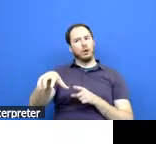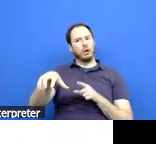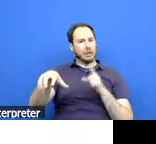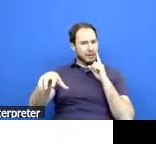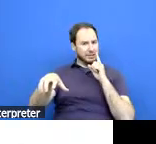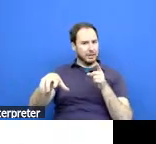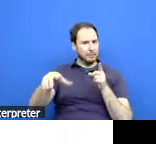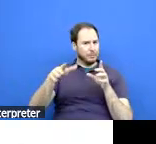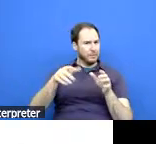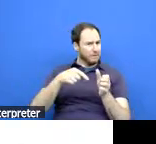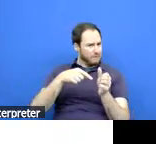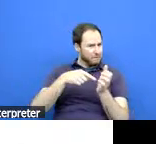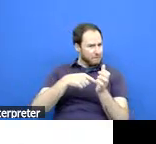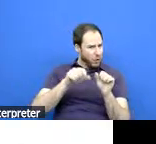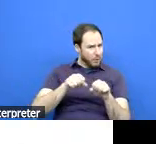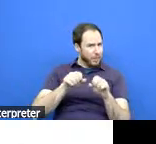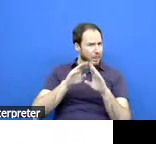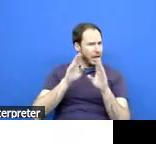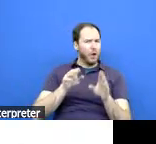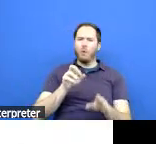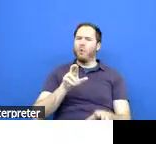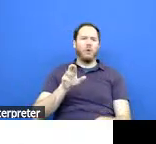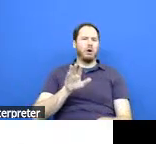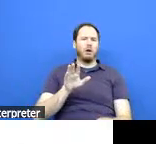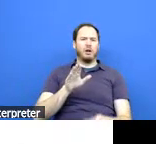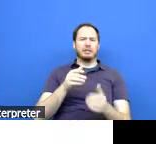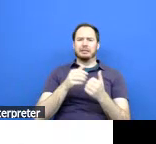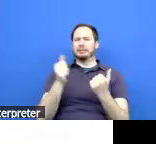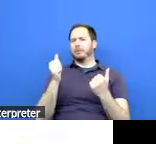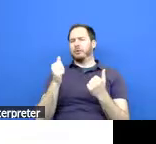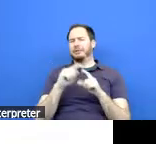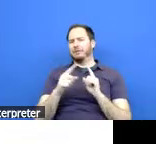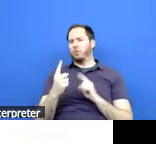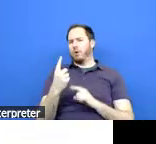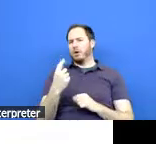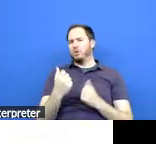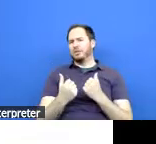affordable, or was that a separate one?